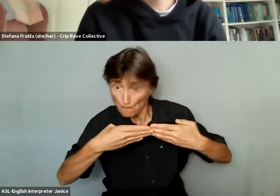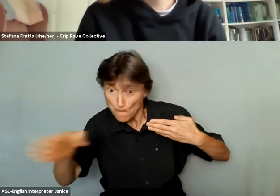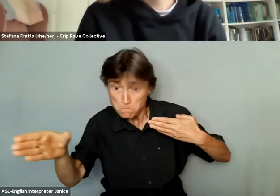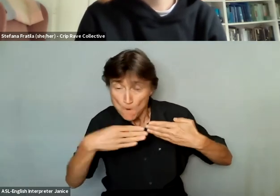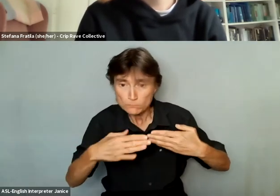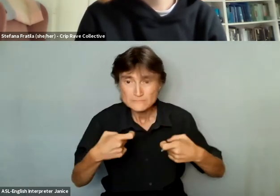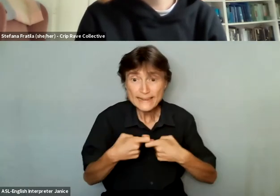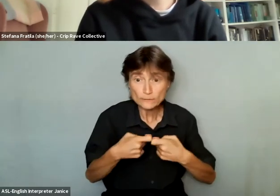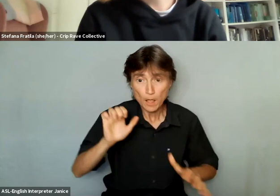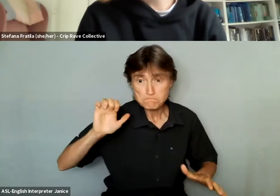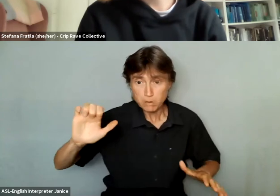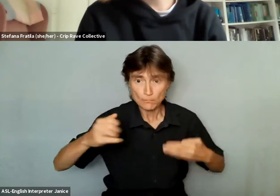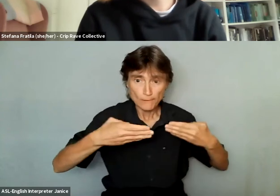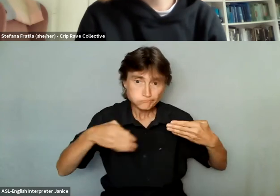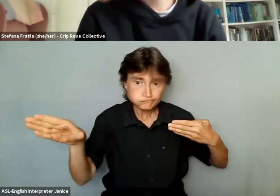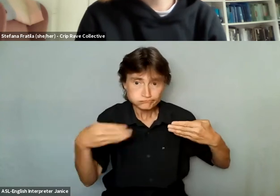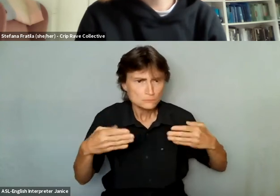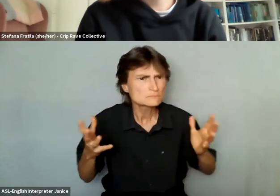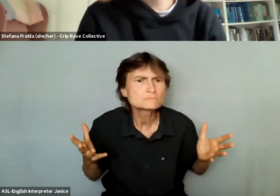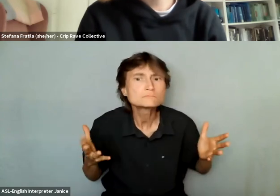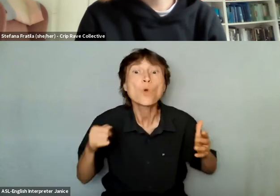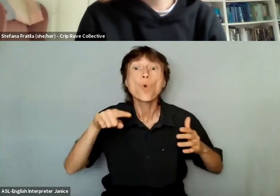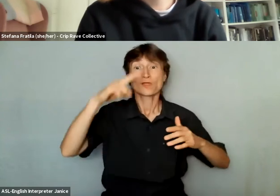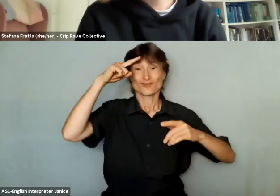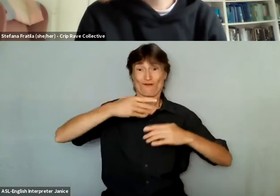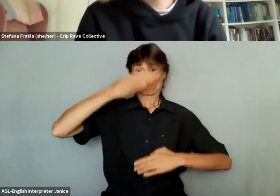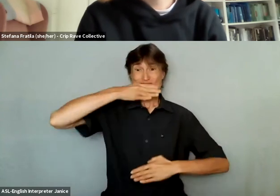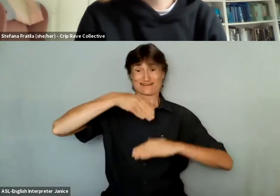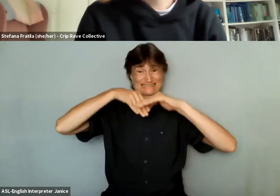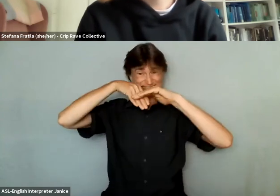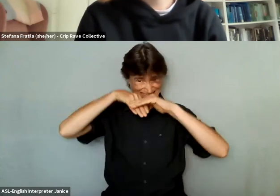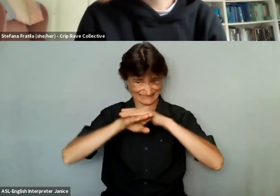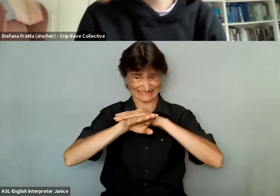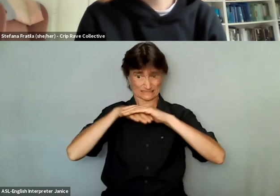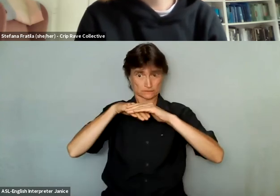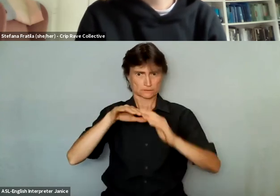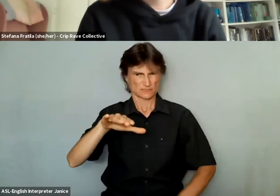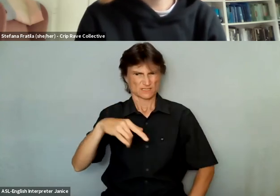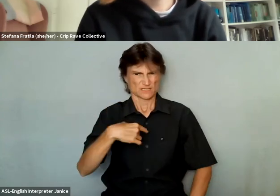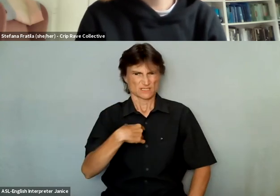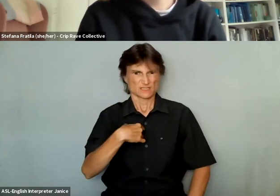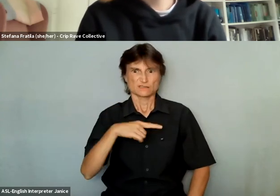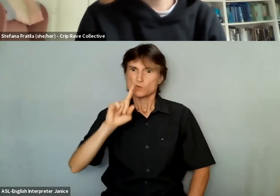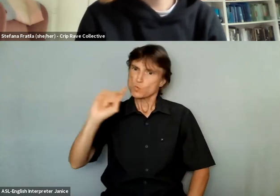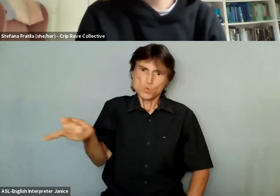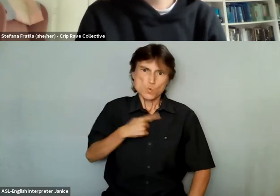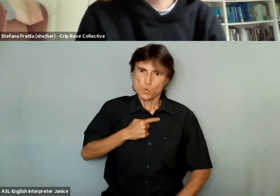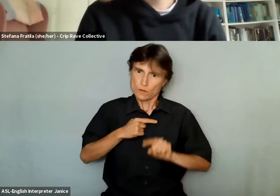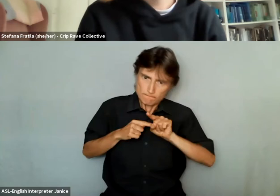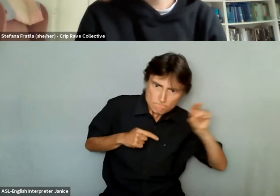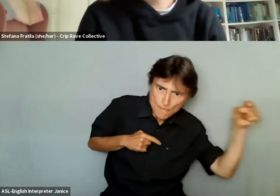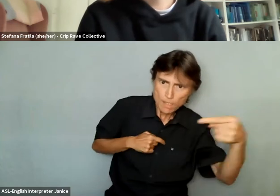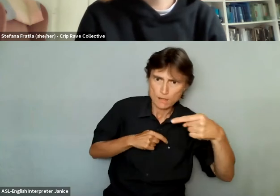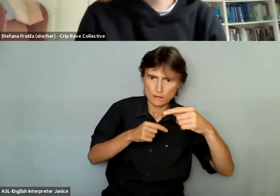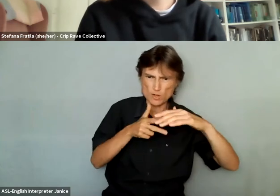Entrance, like what sort of entrance? Because there's been spaces where I've had to enter through the garage, but